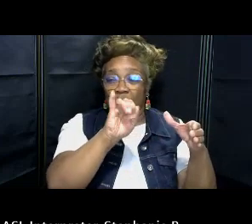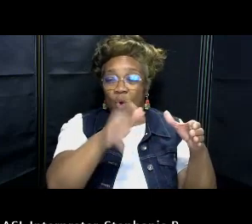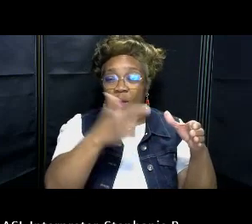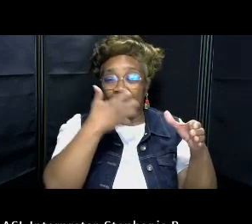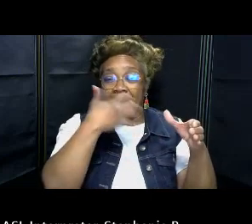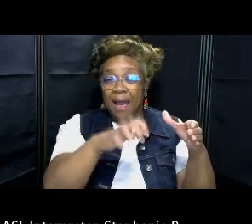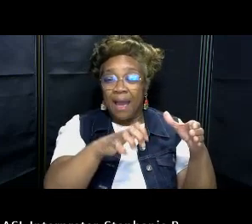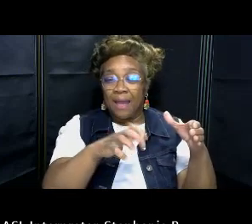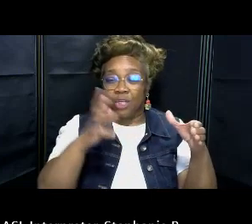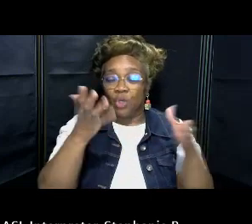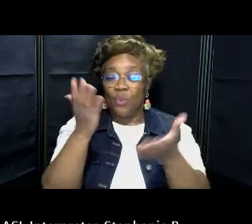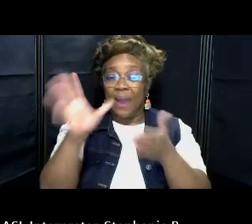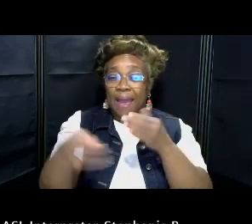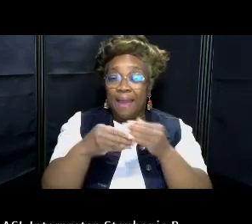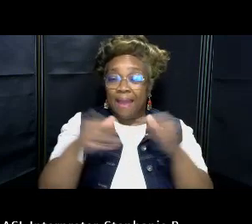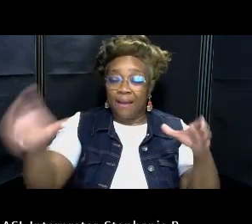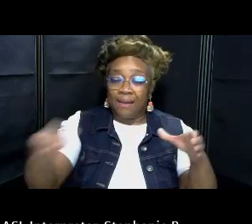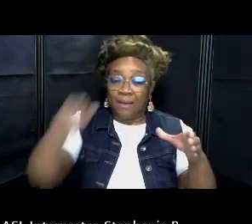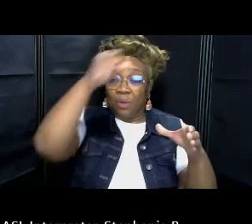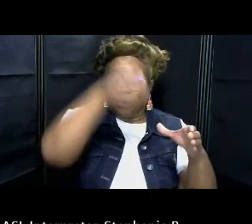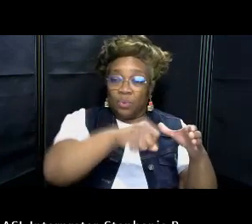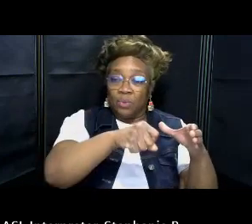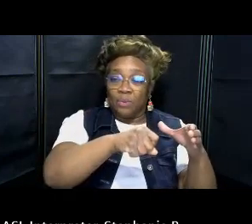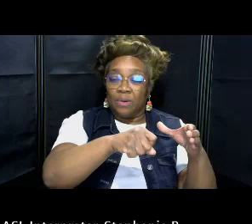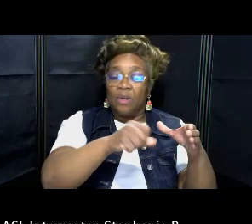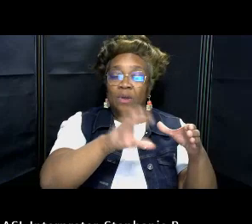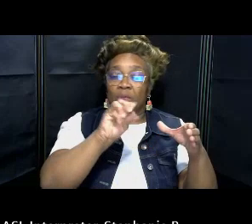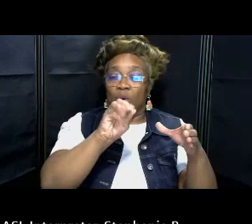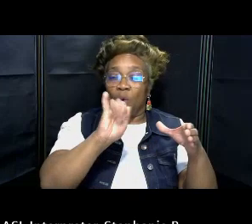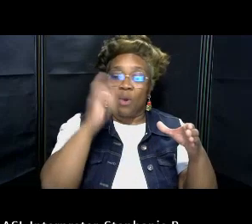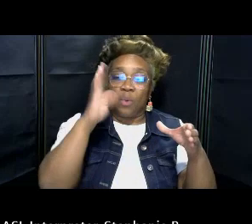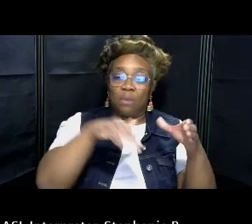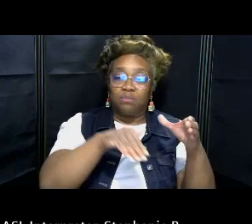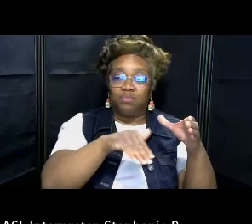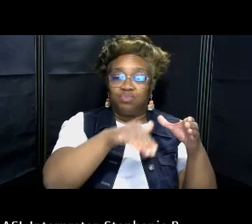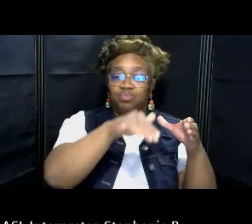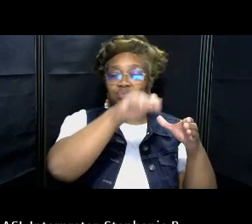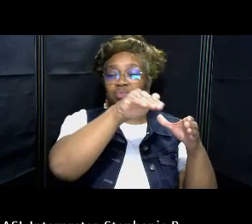than it actually says. So I would underfill it. Um,